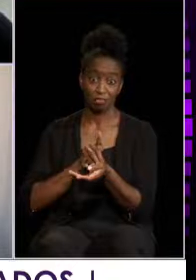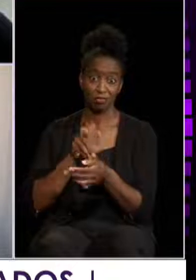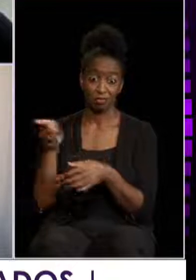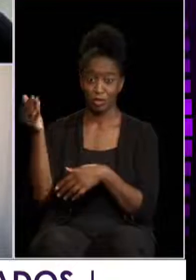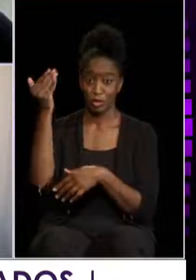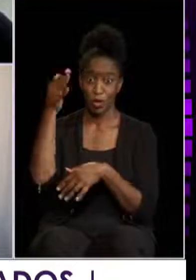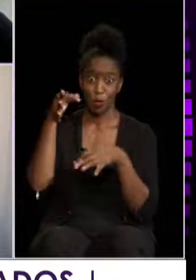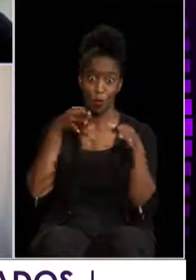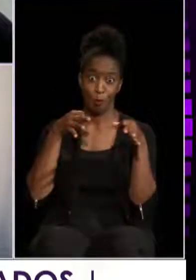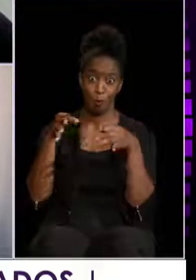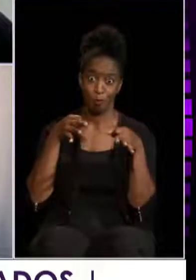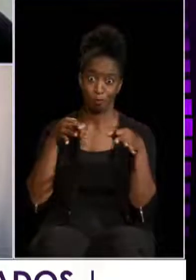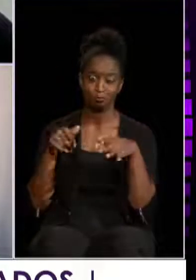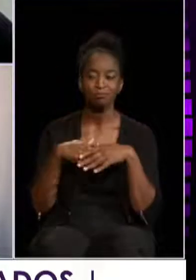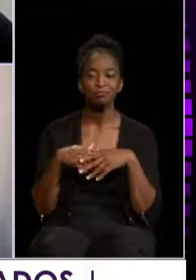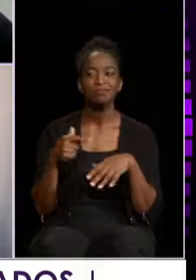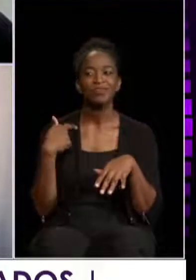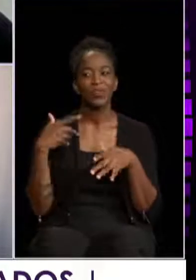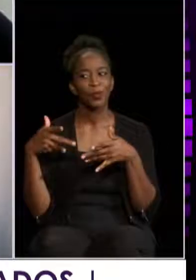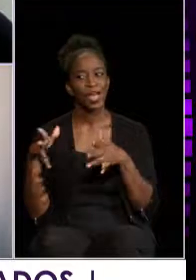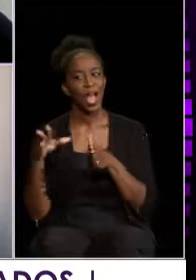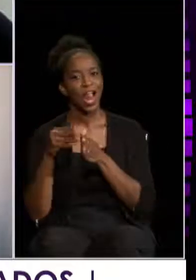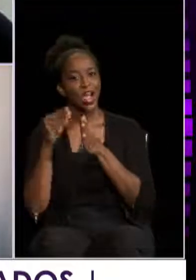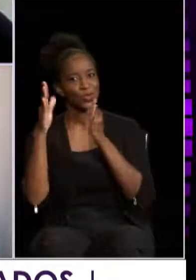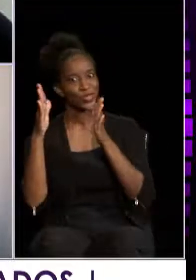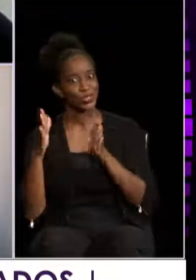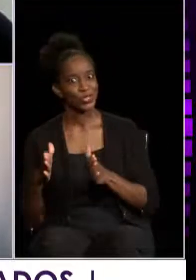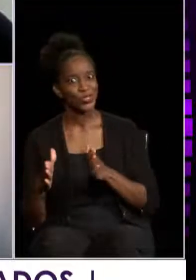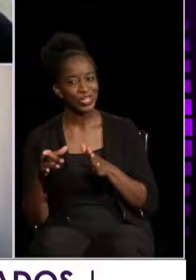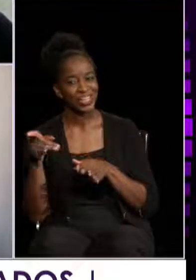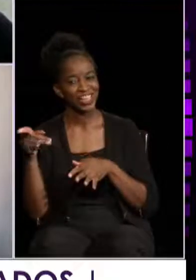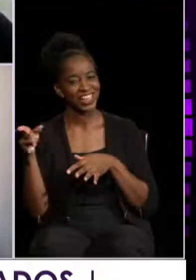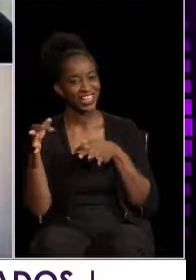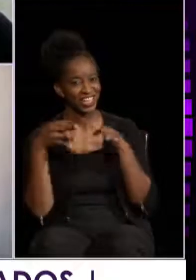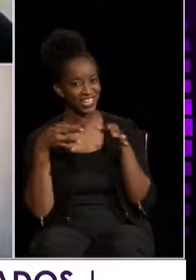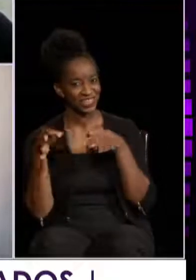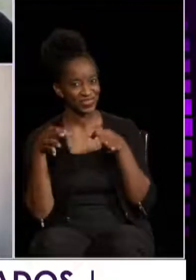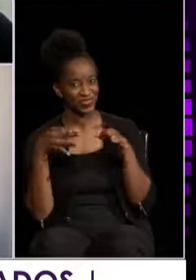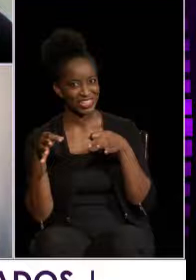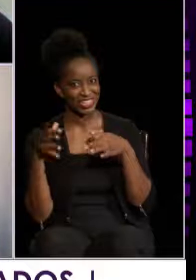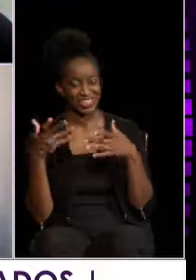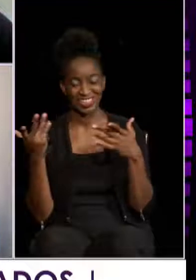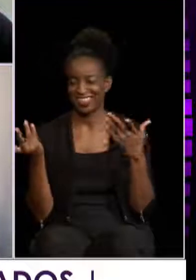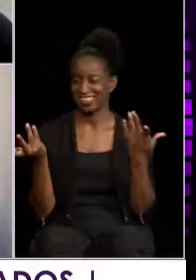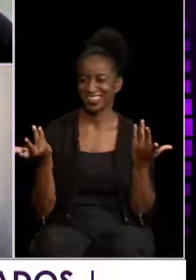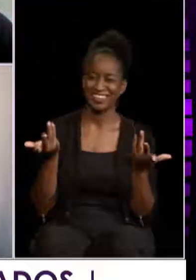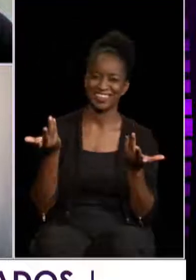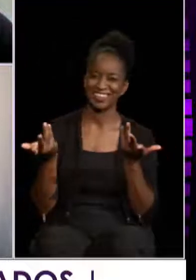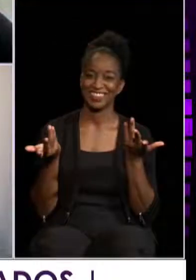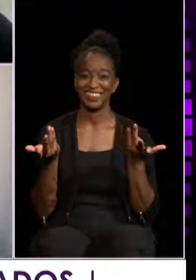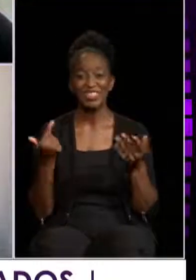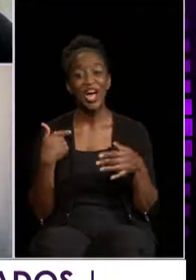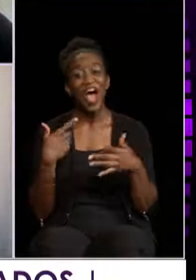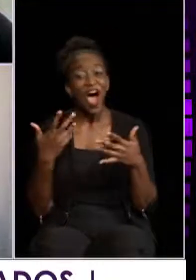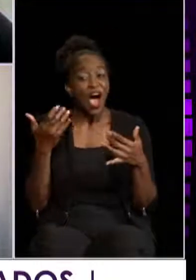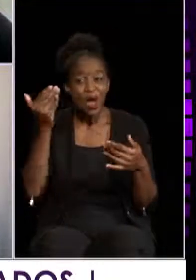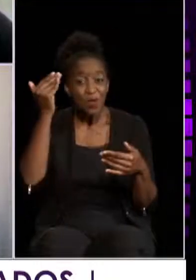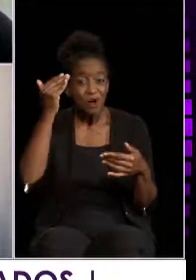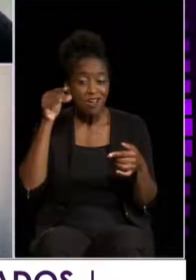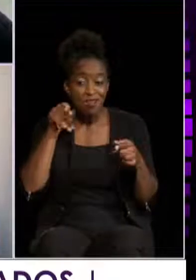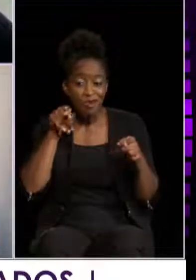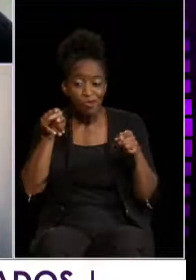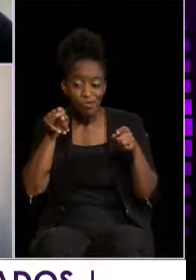I was giving one of these students a chance to. Well, whoever wants to answer, because I would like to know myself,